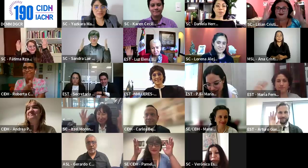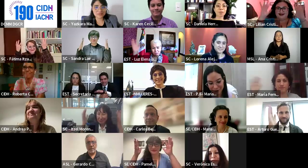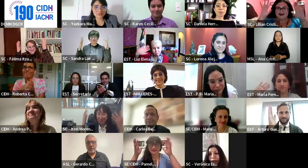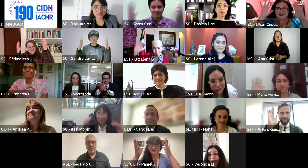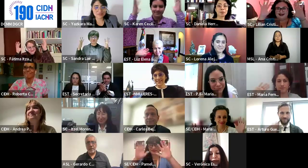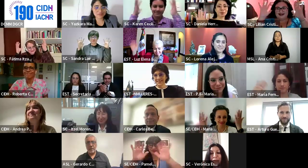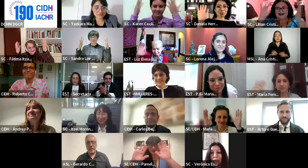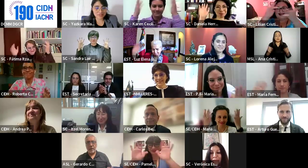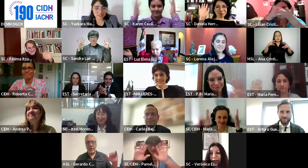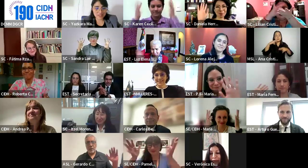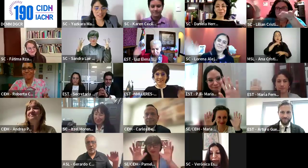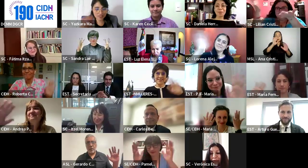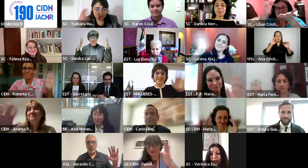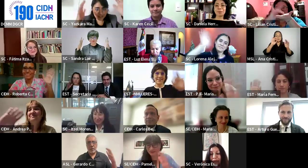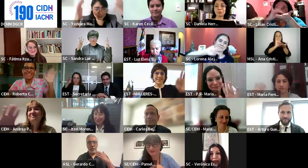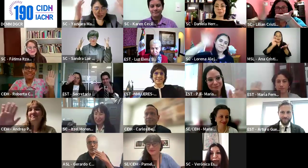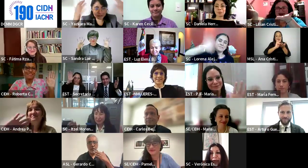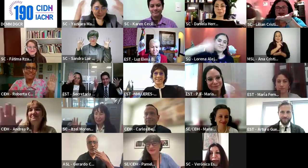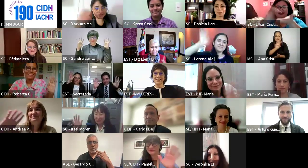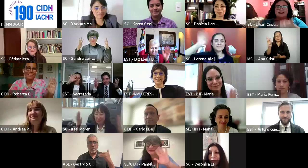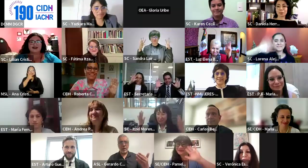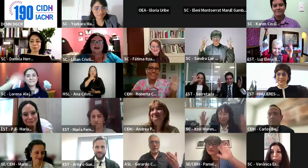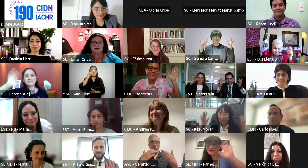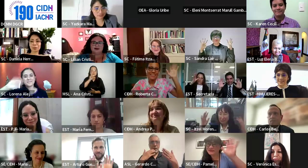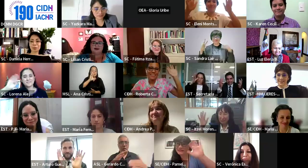Hasta luego. Gracias a todas y todos y todes.